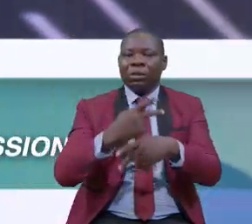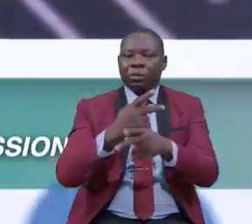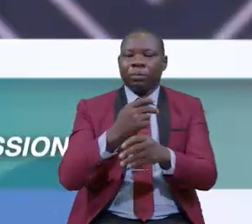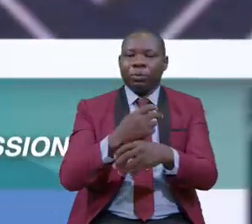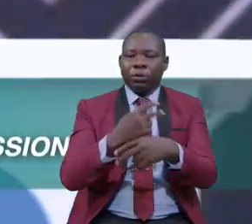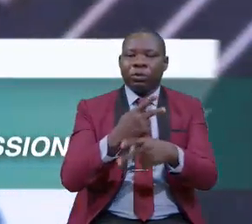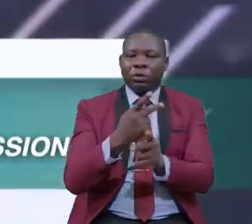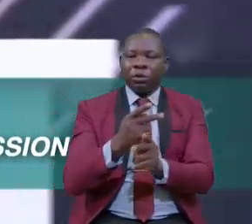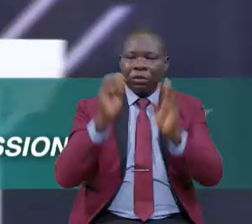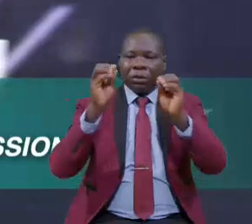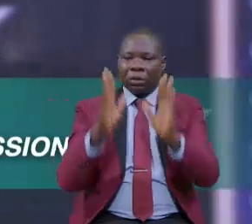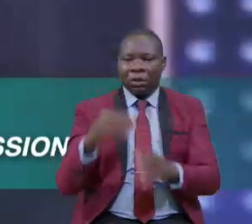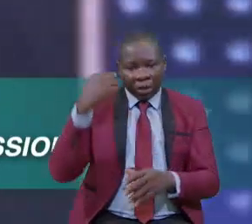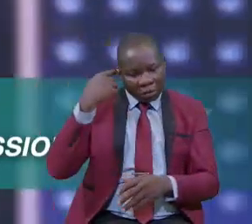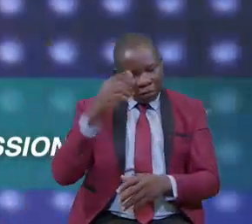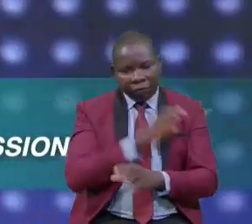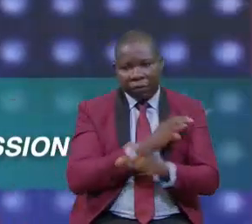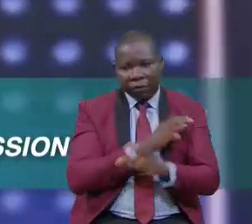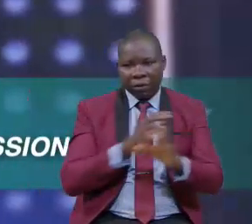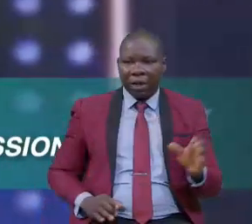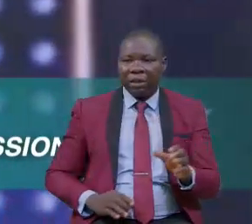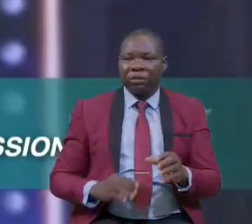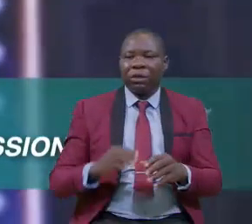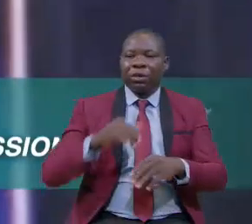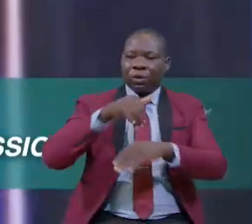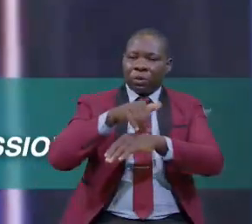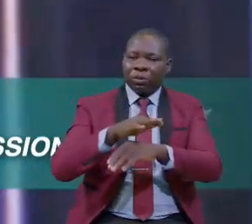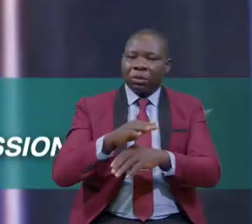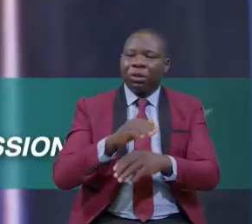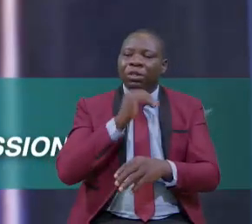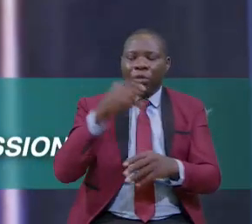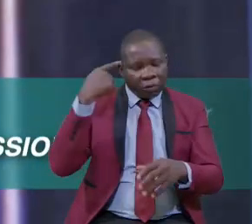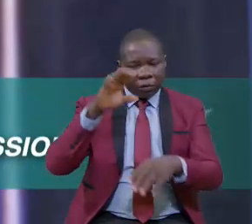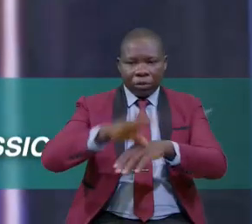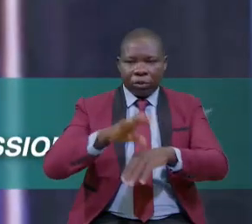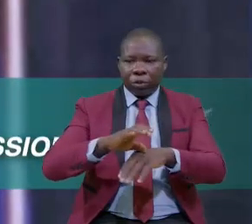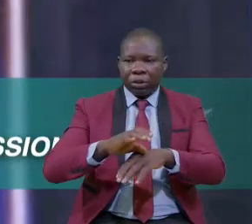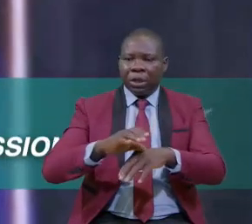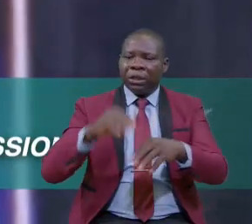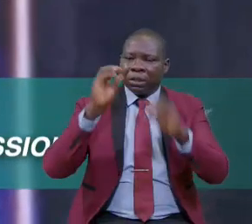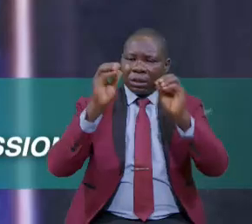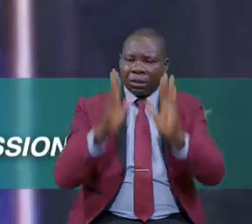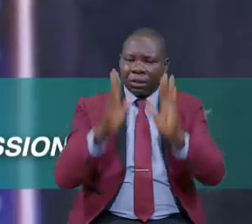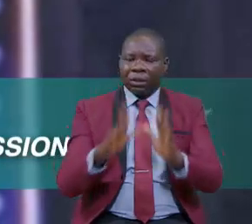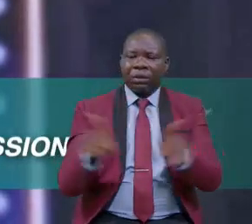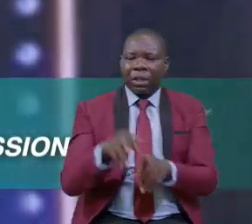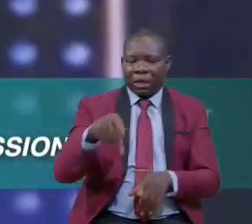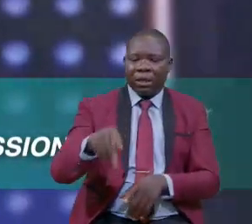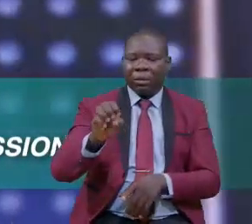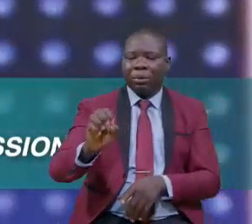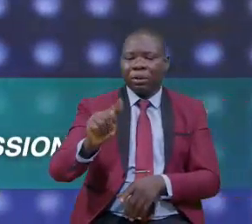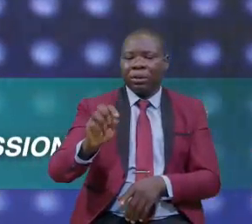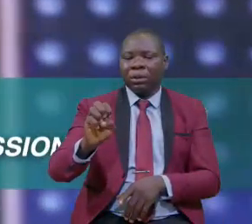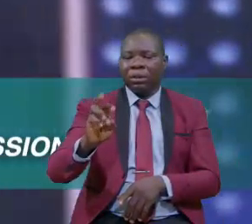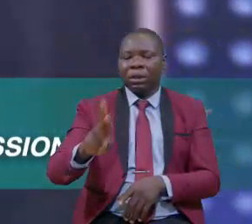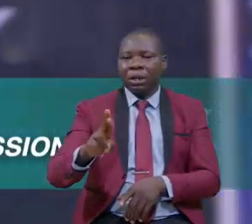Teachers like Peter, like James, like John, like Matthew, like